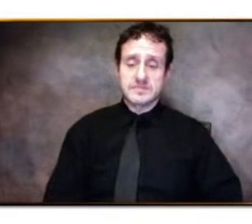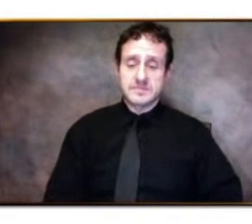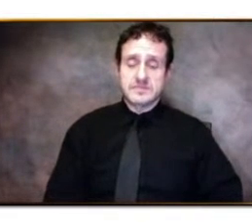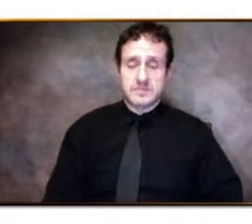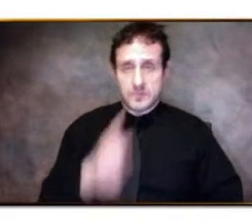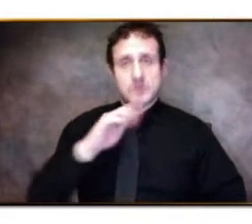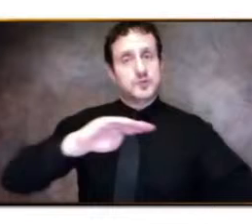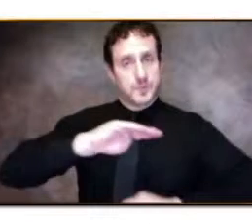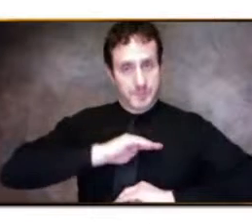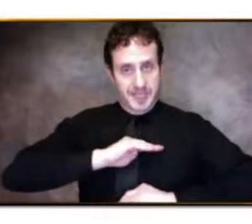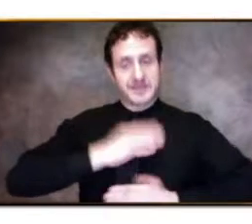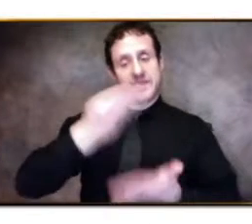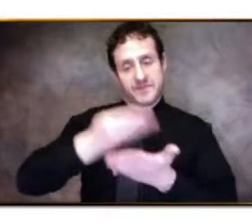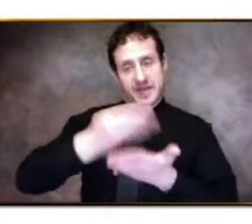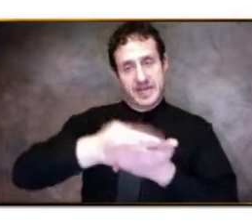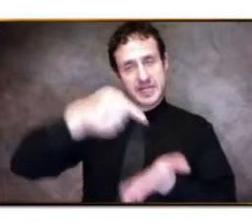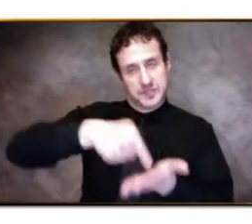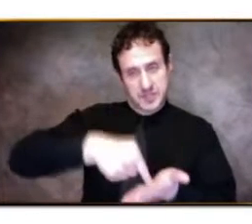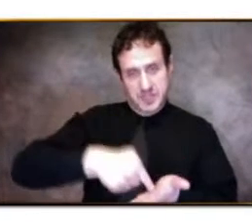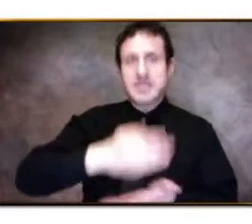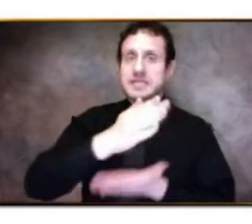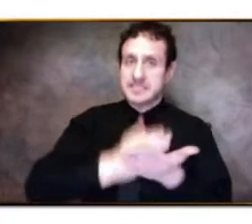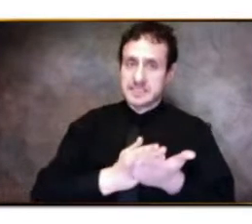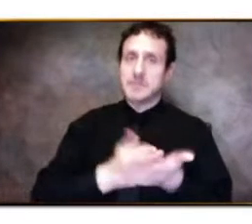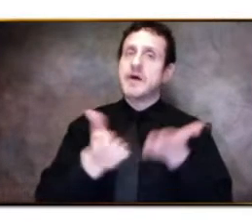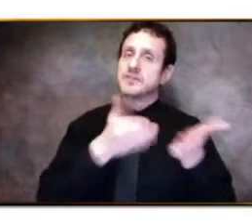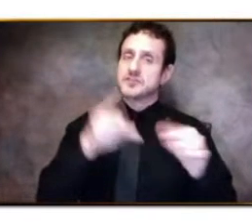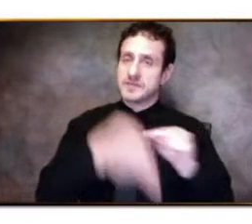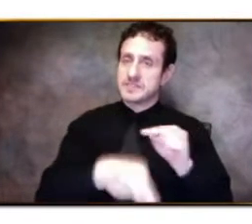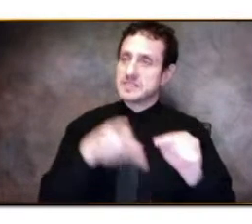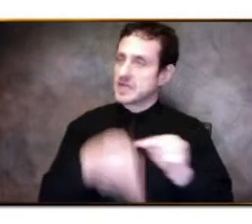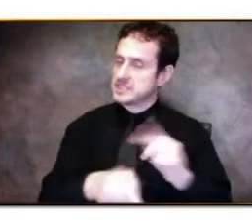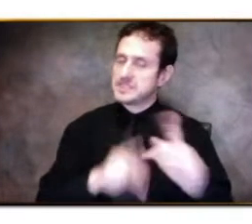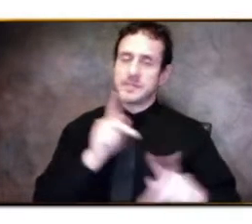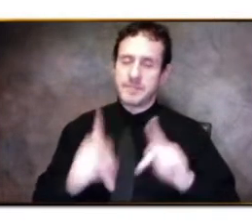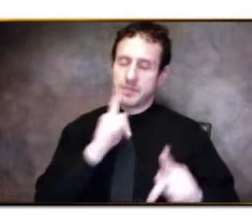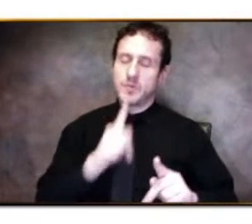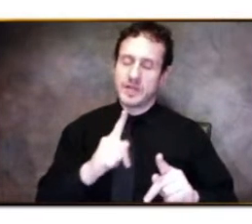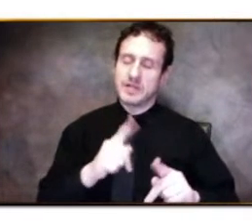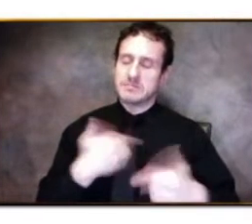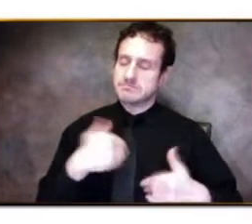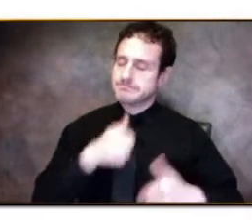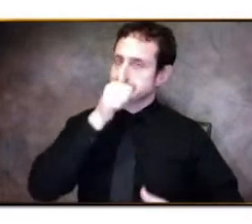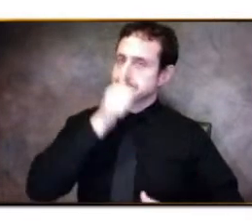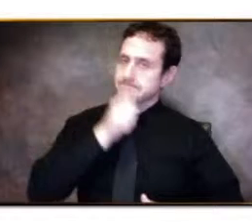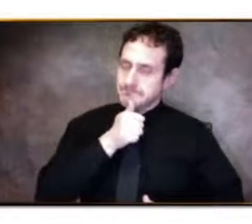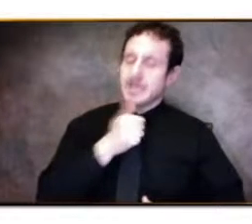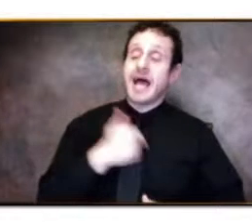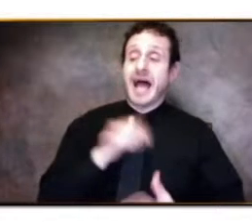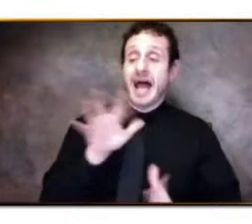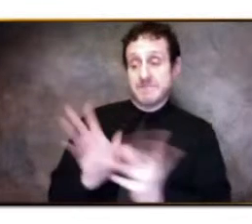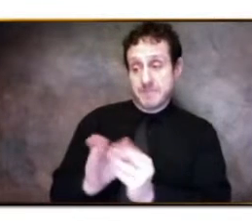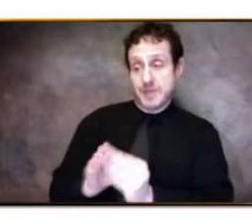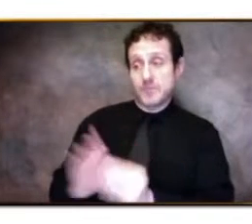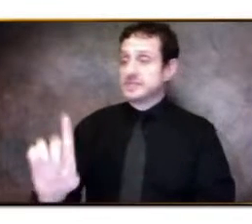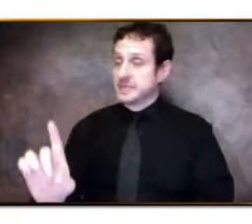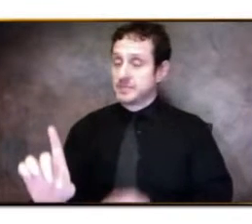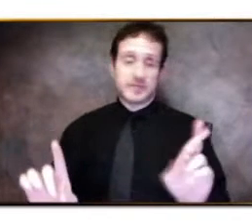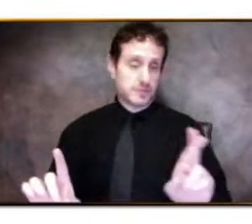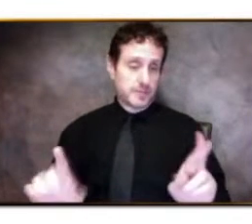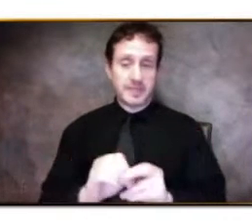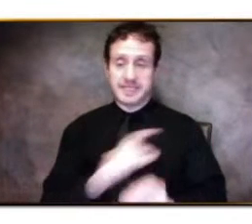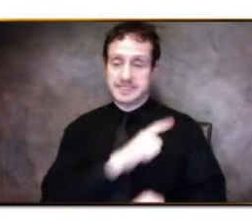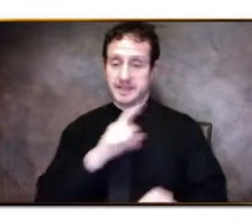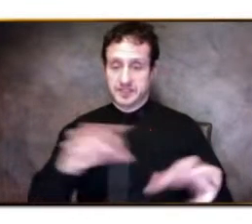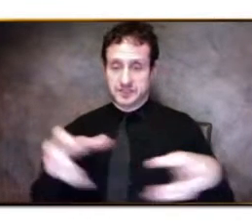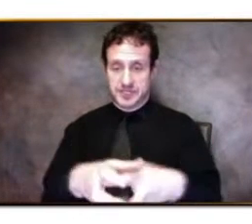be relatively painful. I have met with the leaders. I have consulted with members of the General Assembly